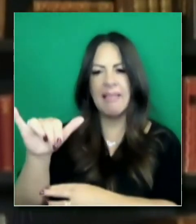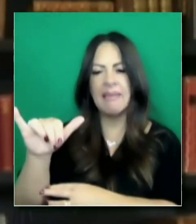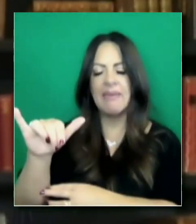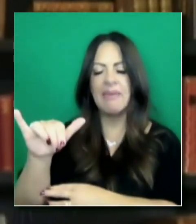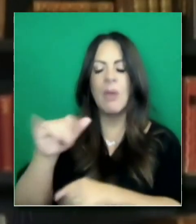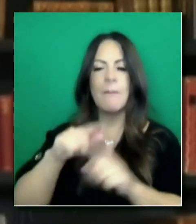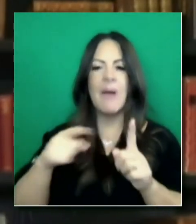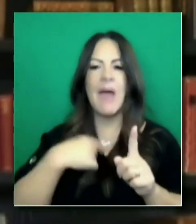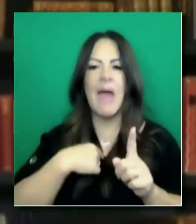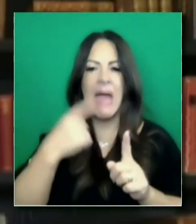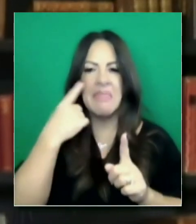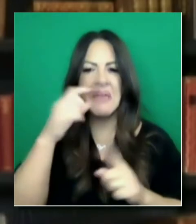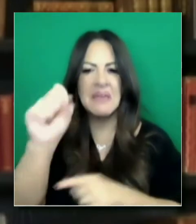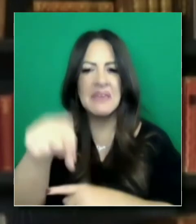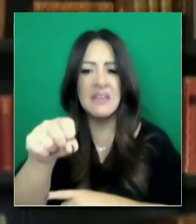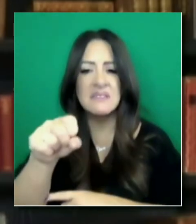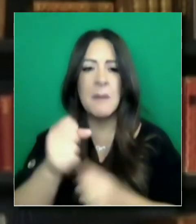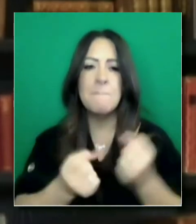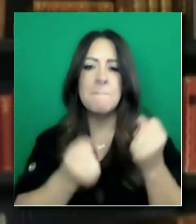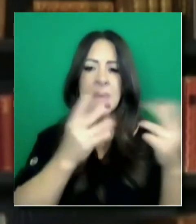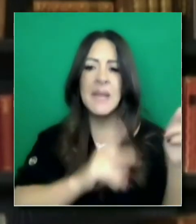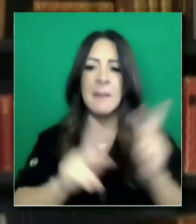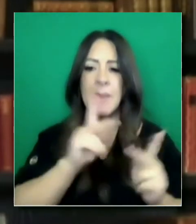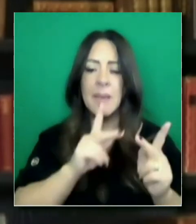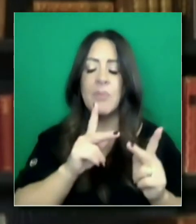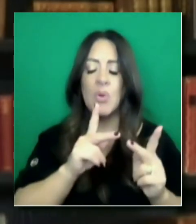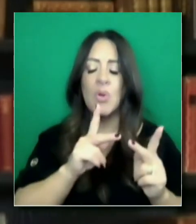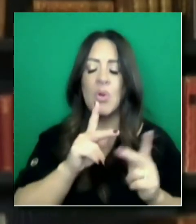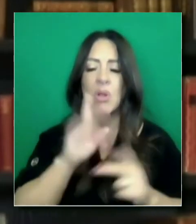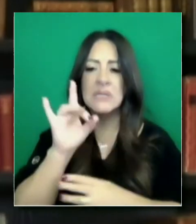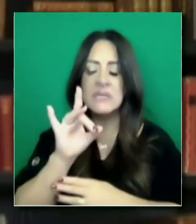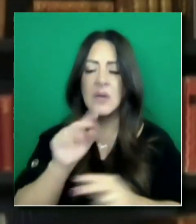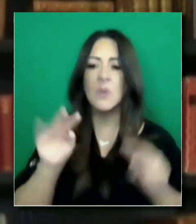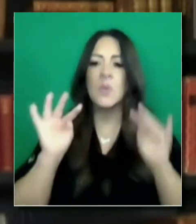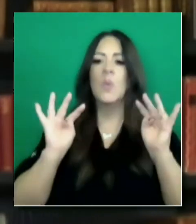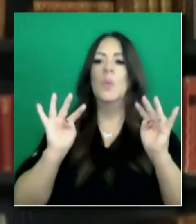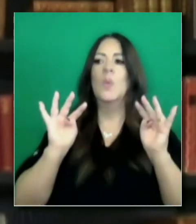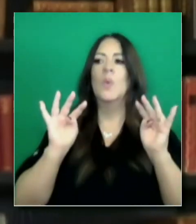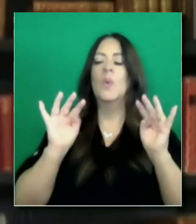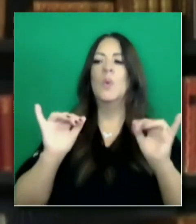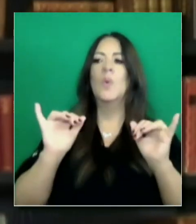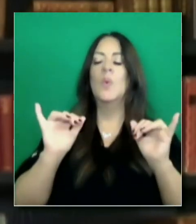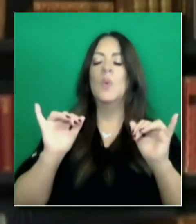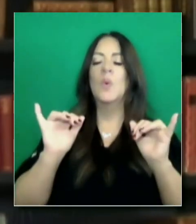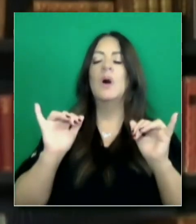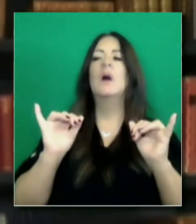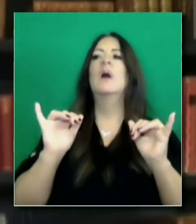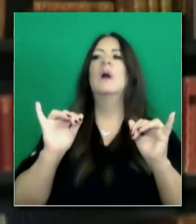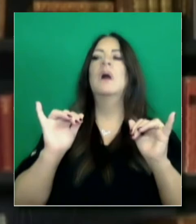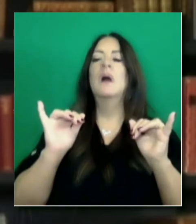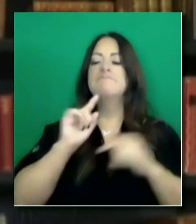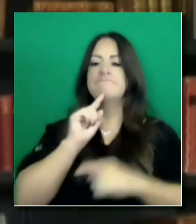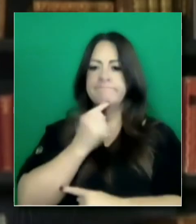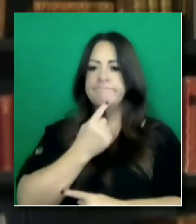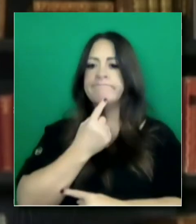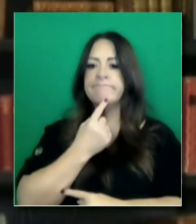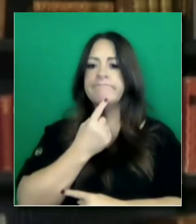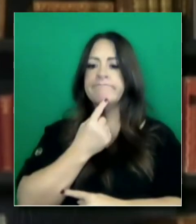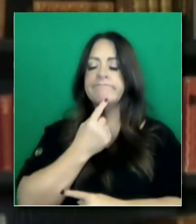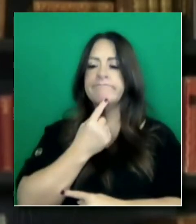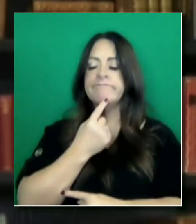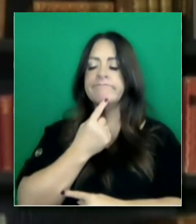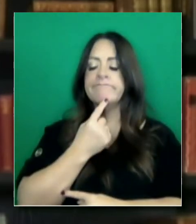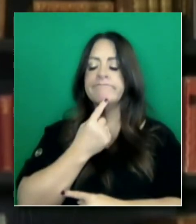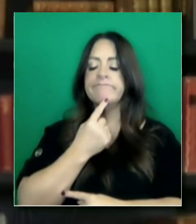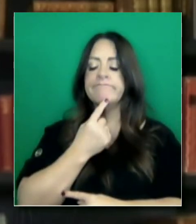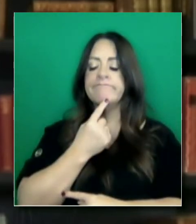that people have taken seriously this call, and that, I say this all the time, in